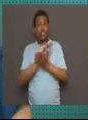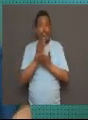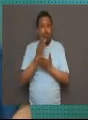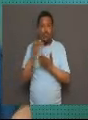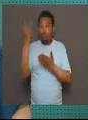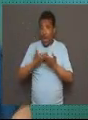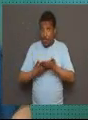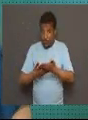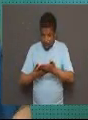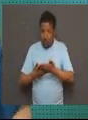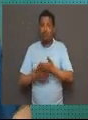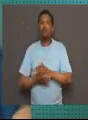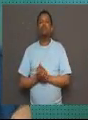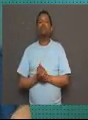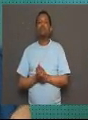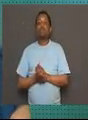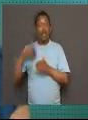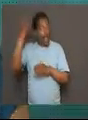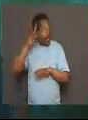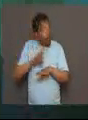thematic distribution maps.